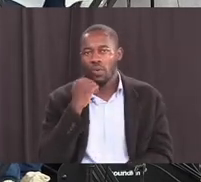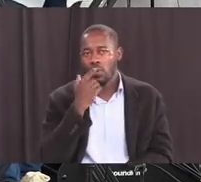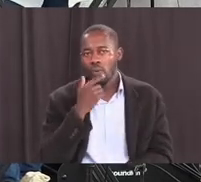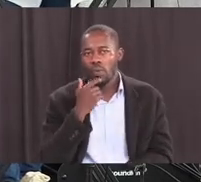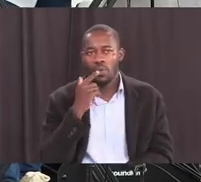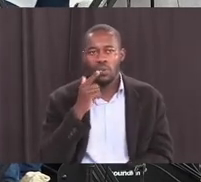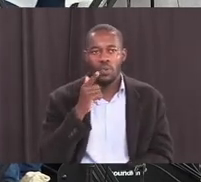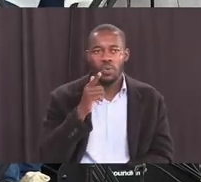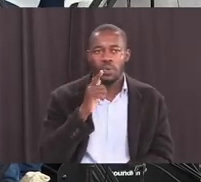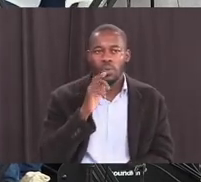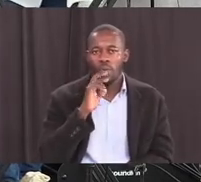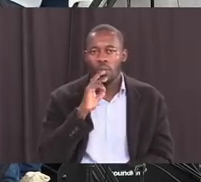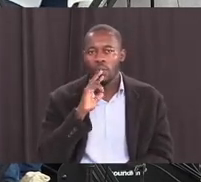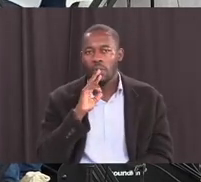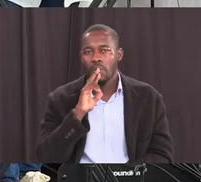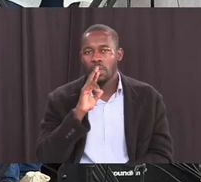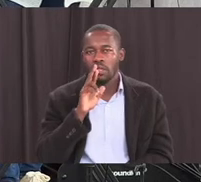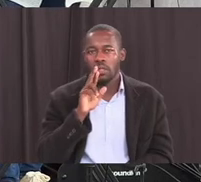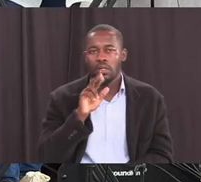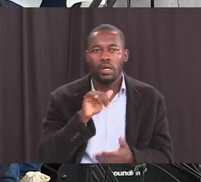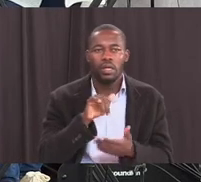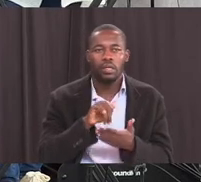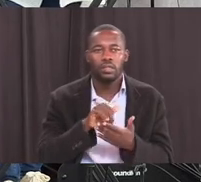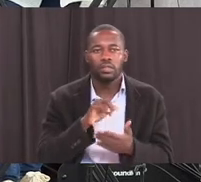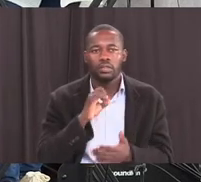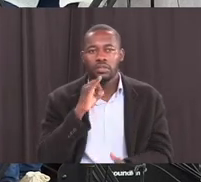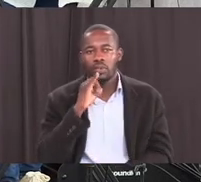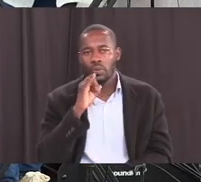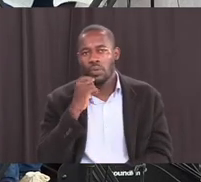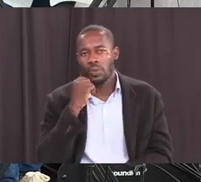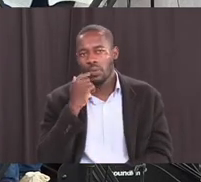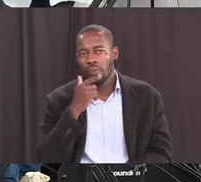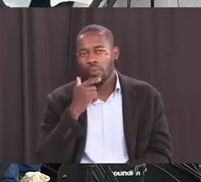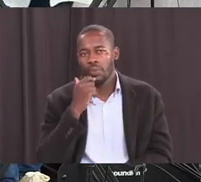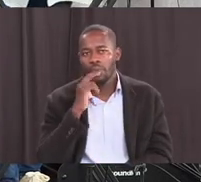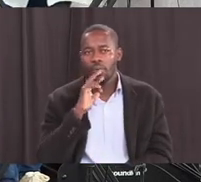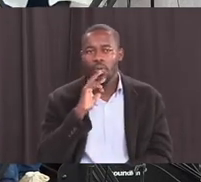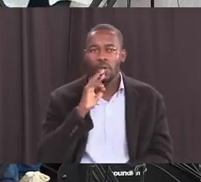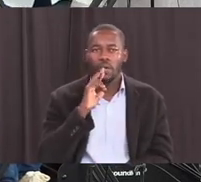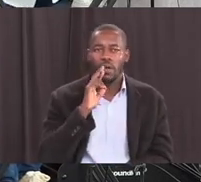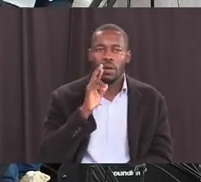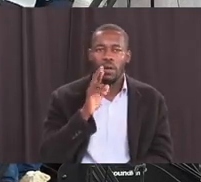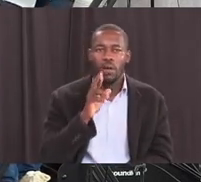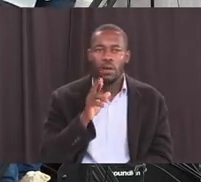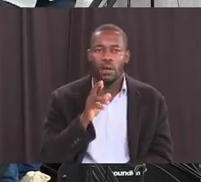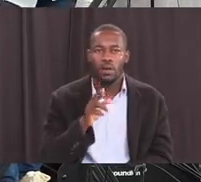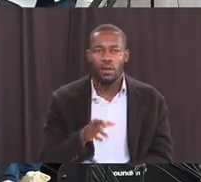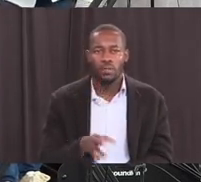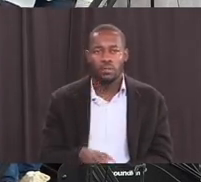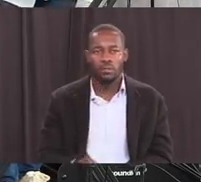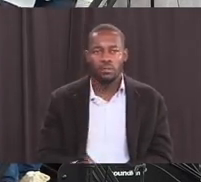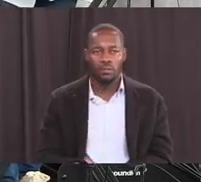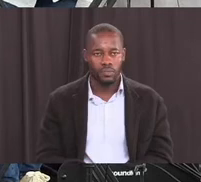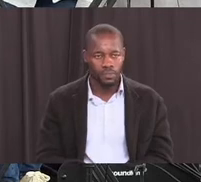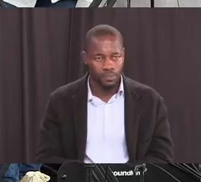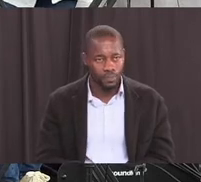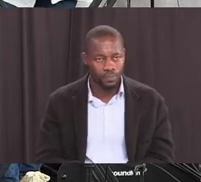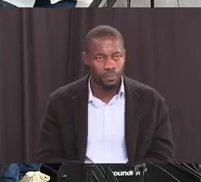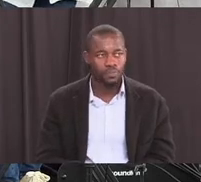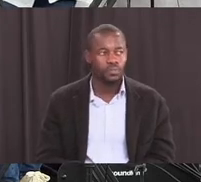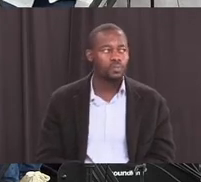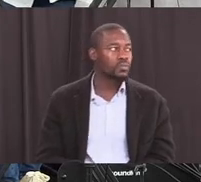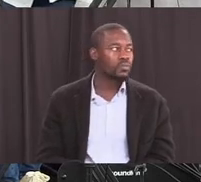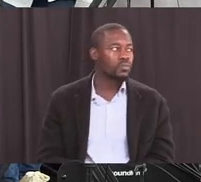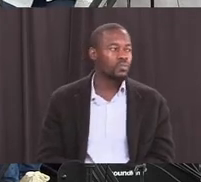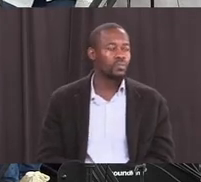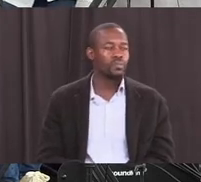you are. That is who you are. Hey, guys. guys,